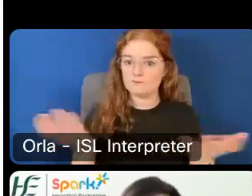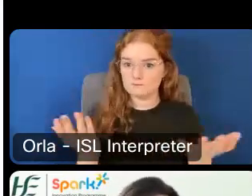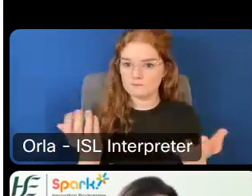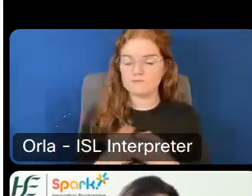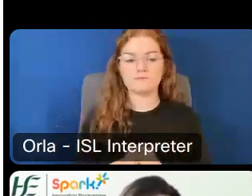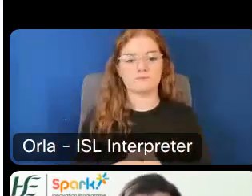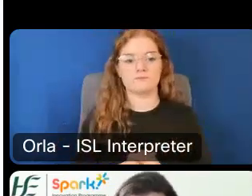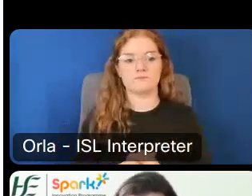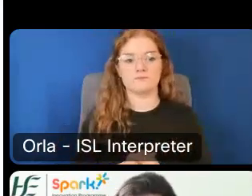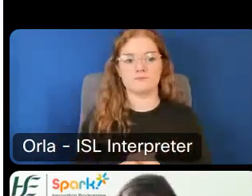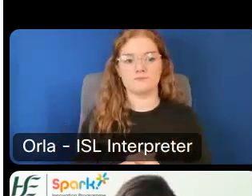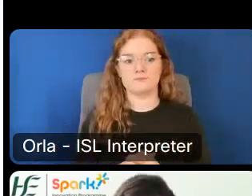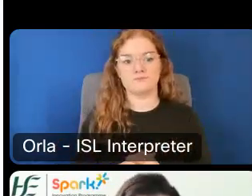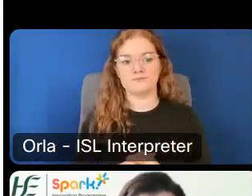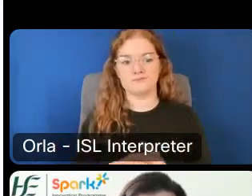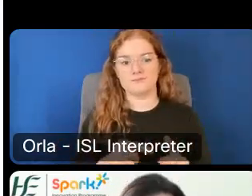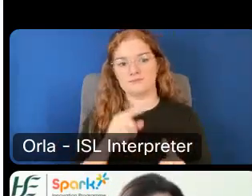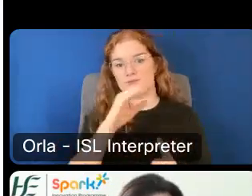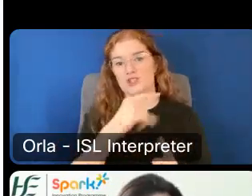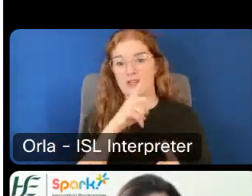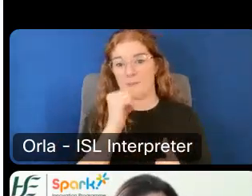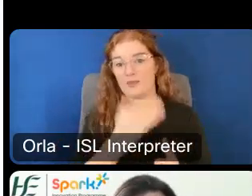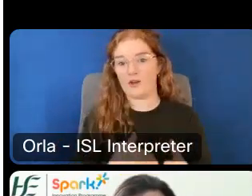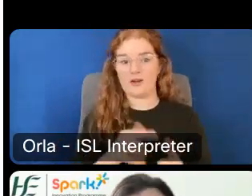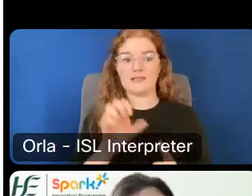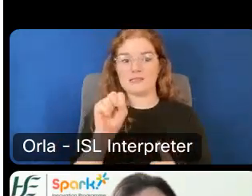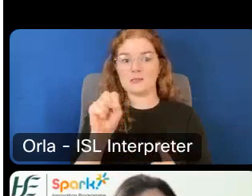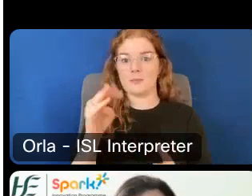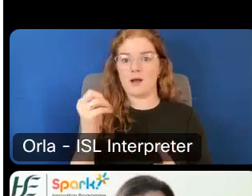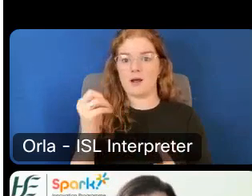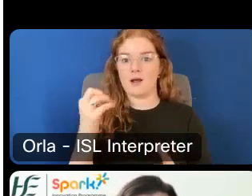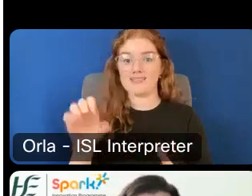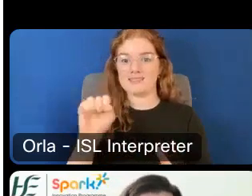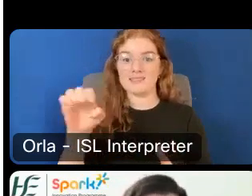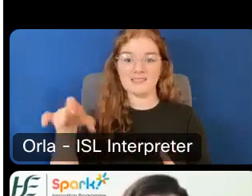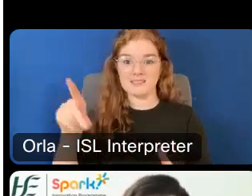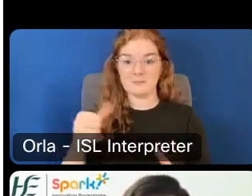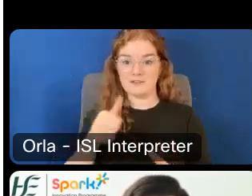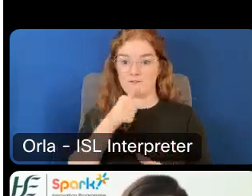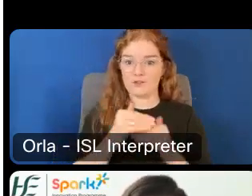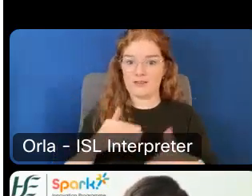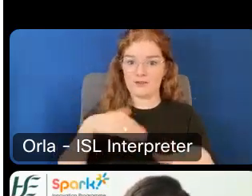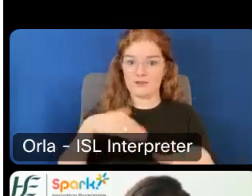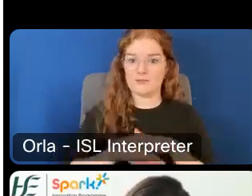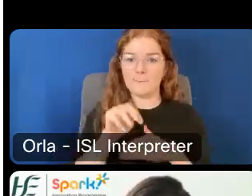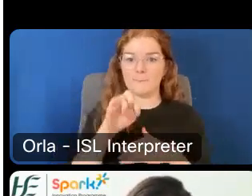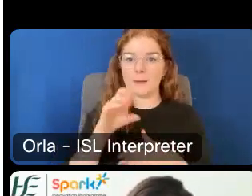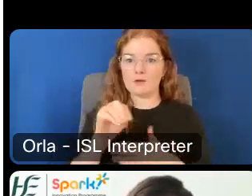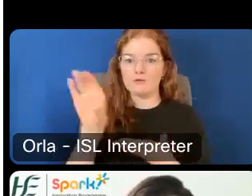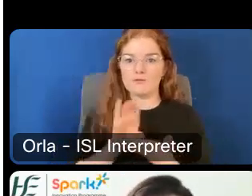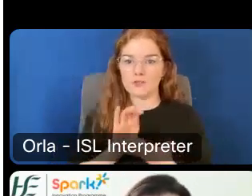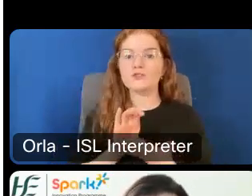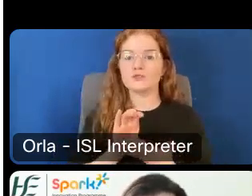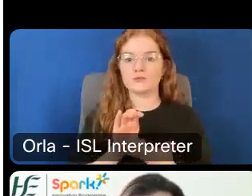are briefly outlined here, just their names. So Spark Seed is our kind of entry level microfunding